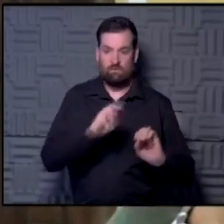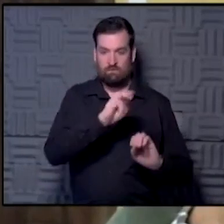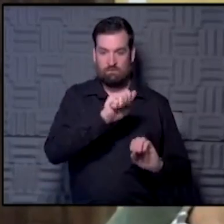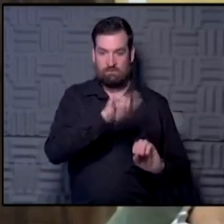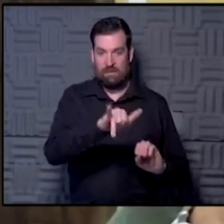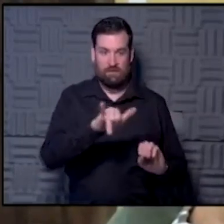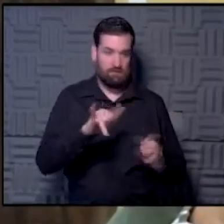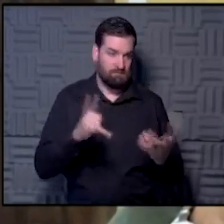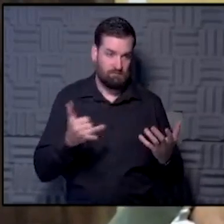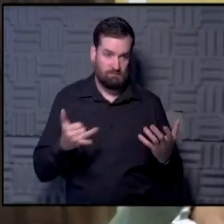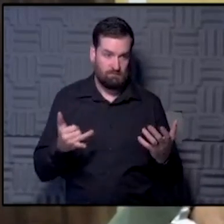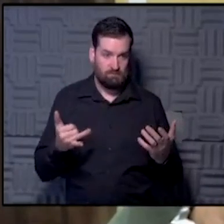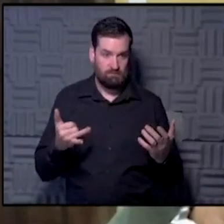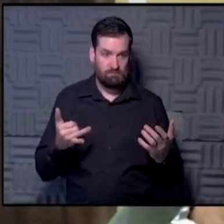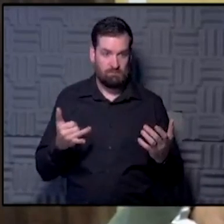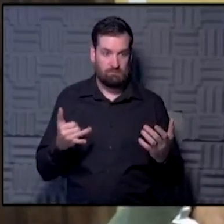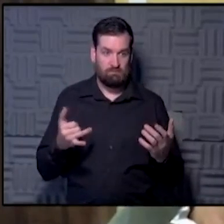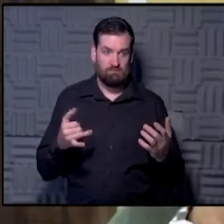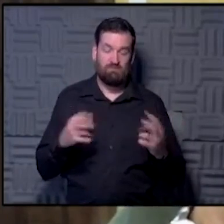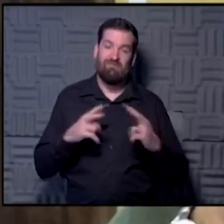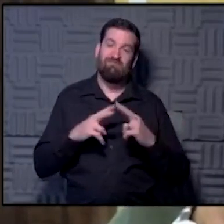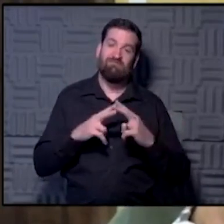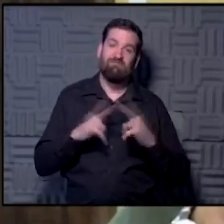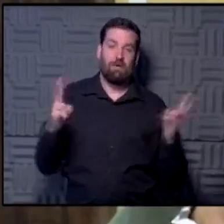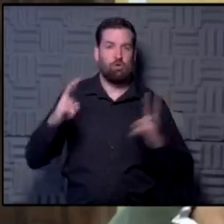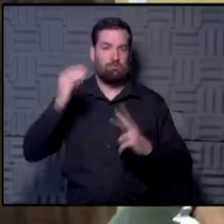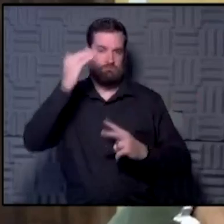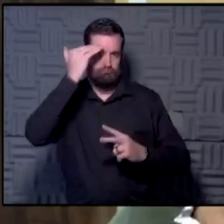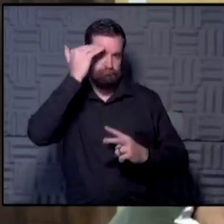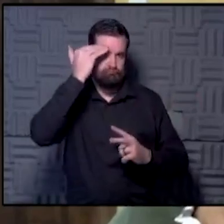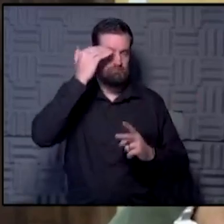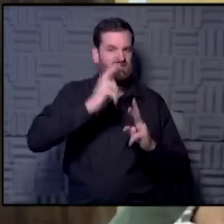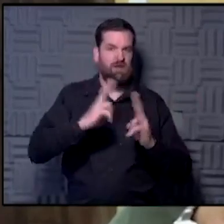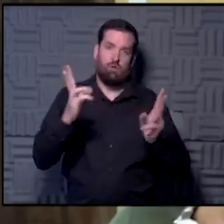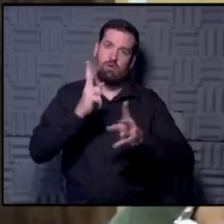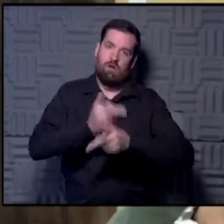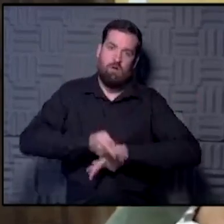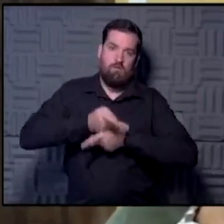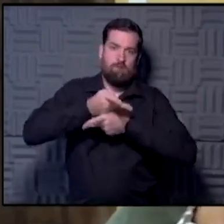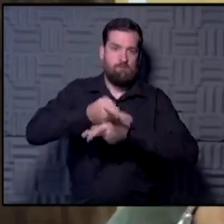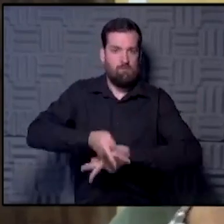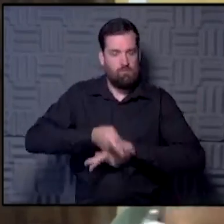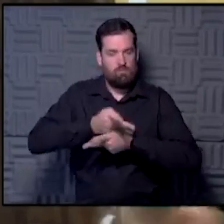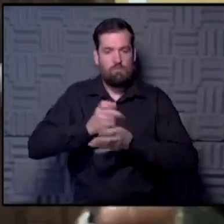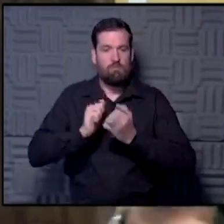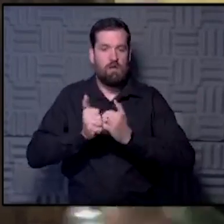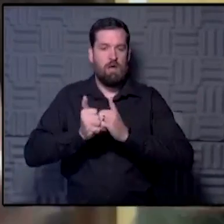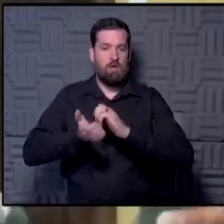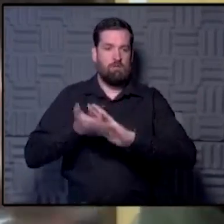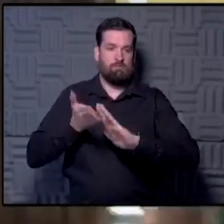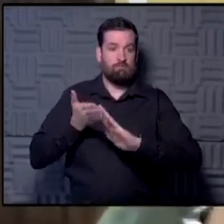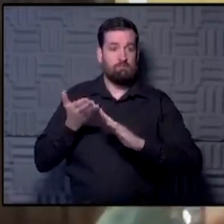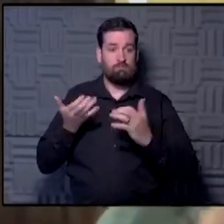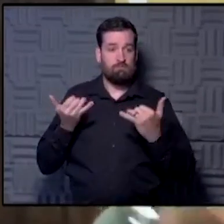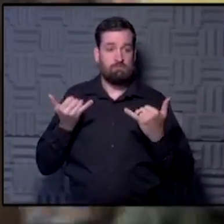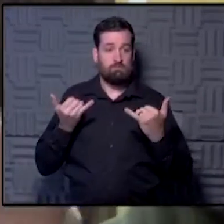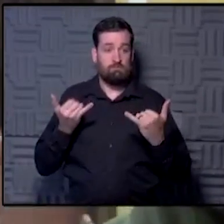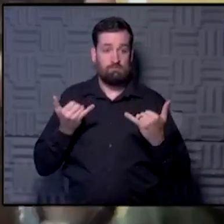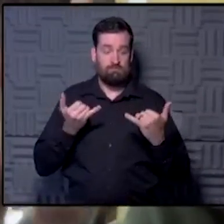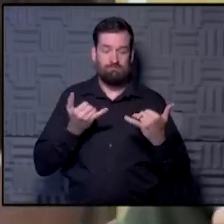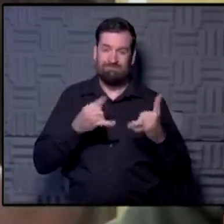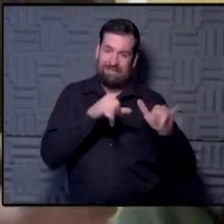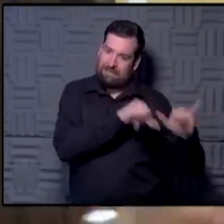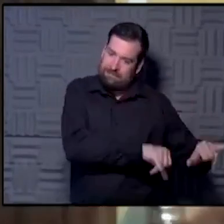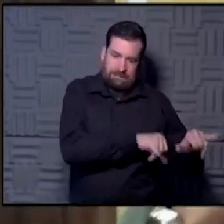we were very conscious and very careful about how we operated, and we're using that exact